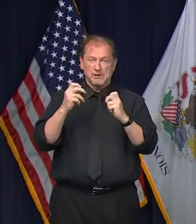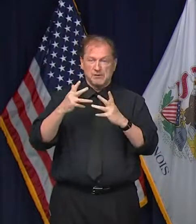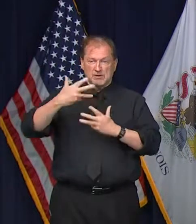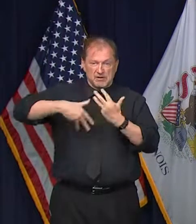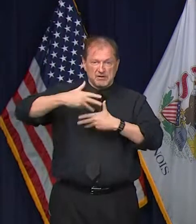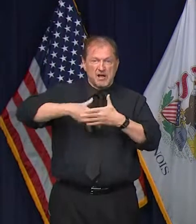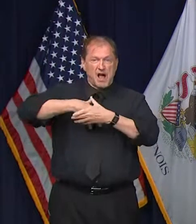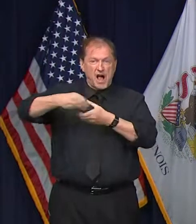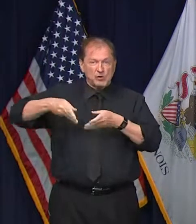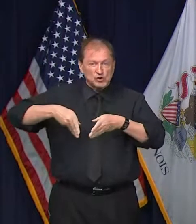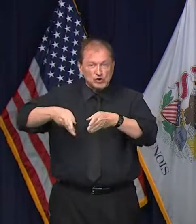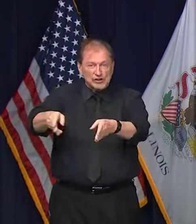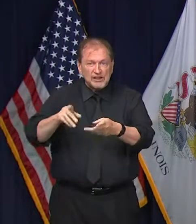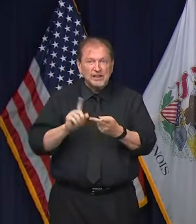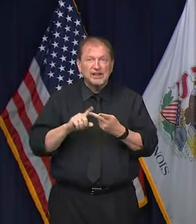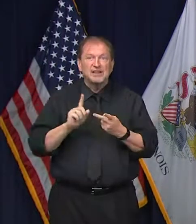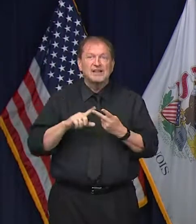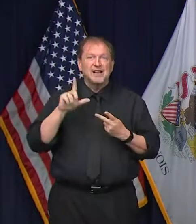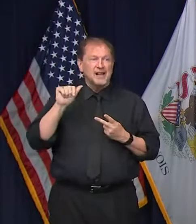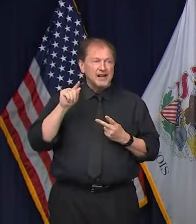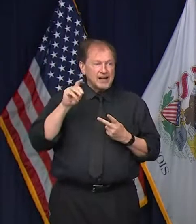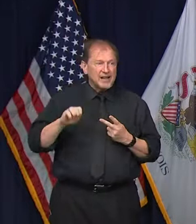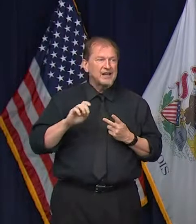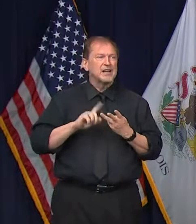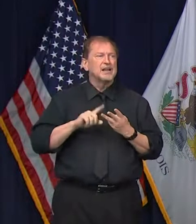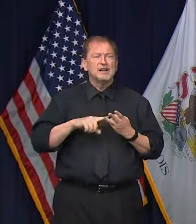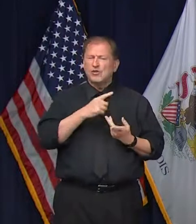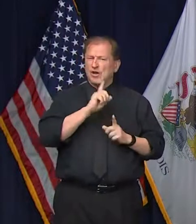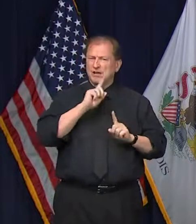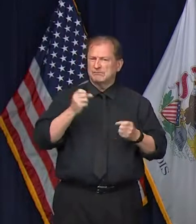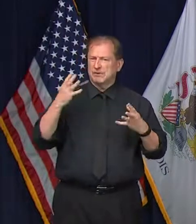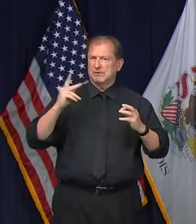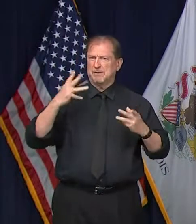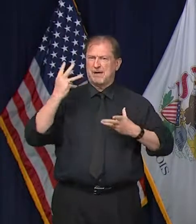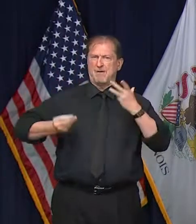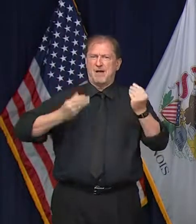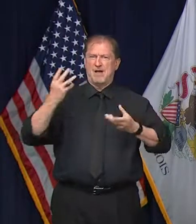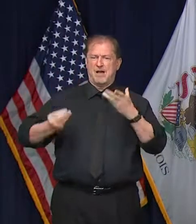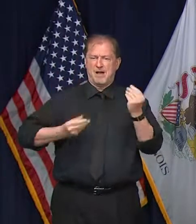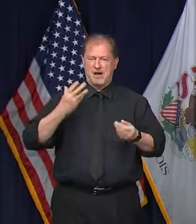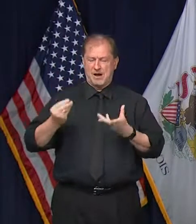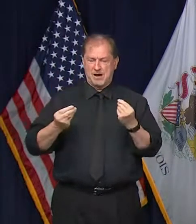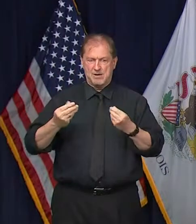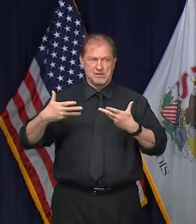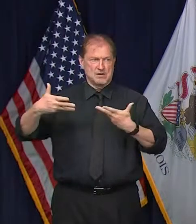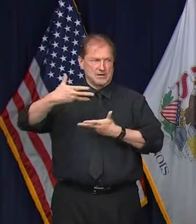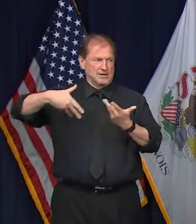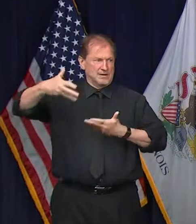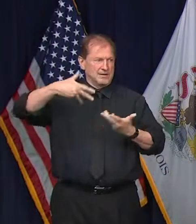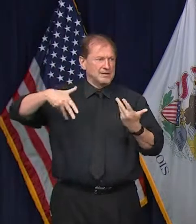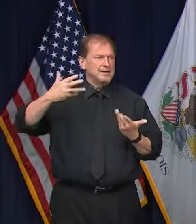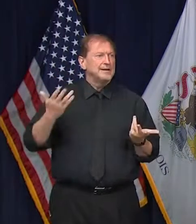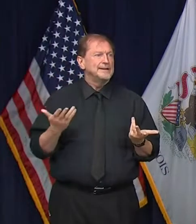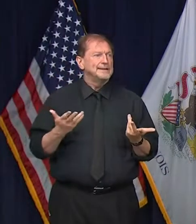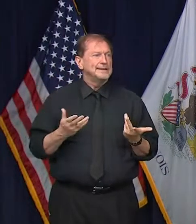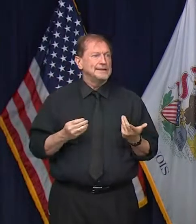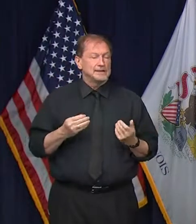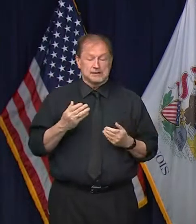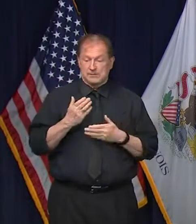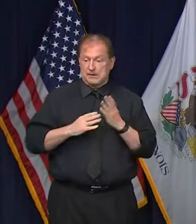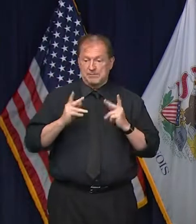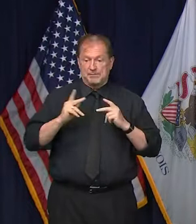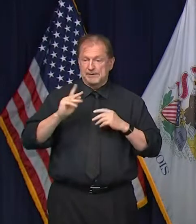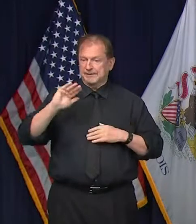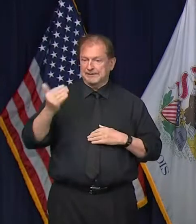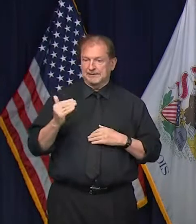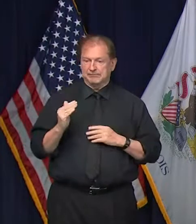around the lake there, as well as the Indiana Dunes? And what's your reaction to so many people? Most of these people are probably coming from Illinois, just ignoring all the social